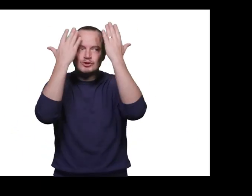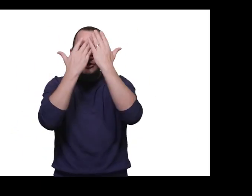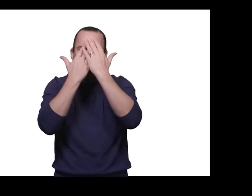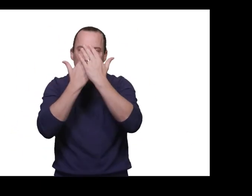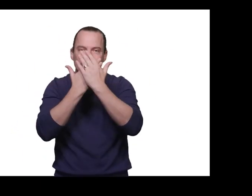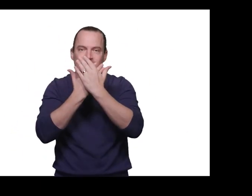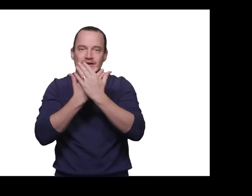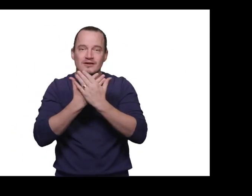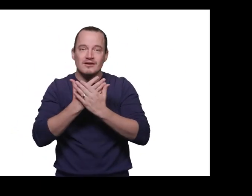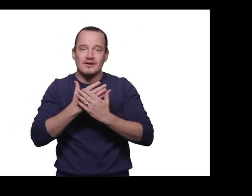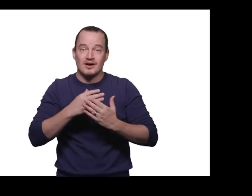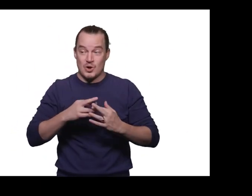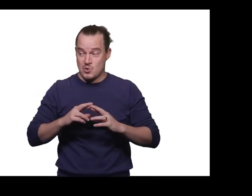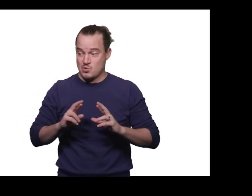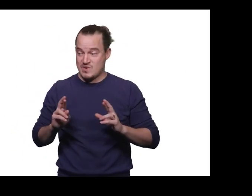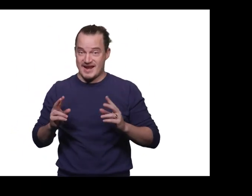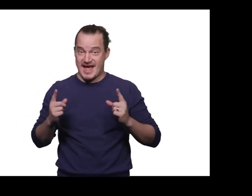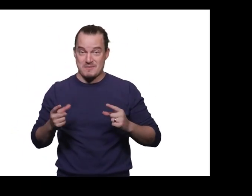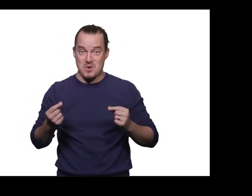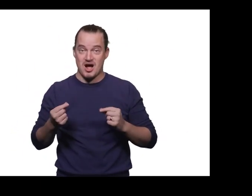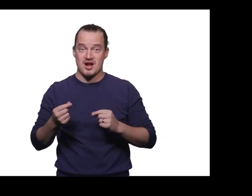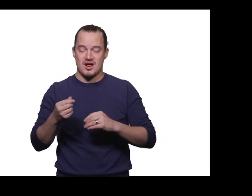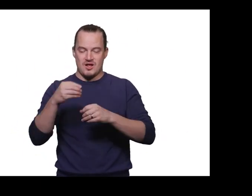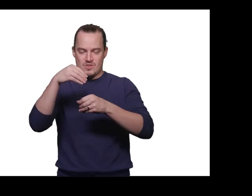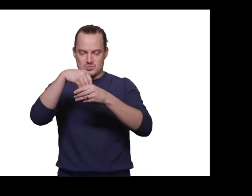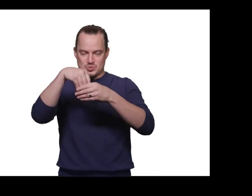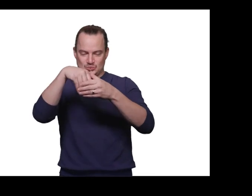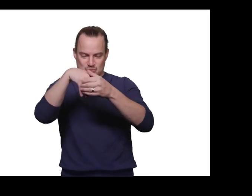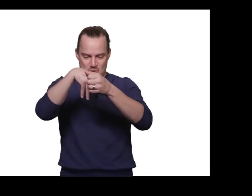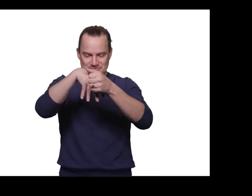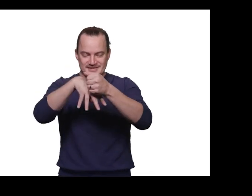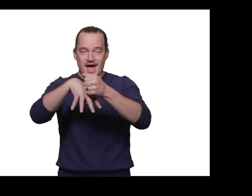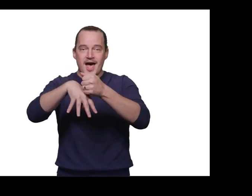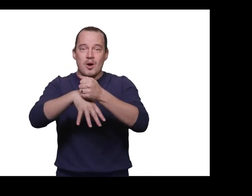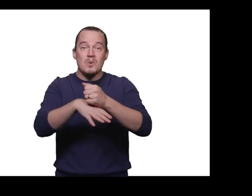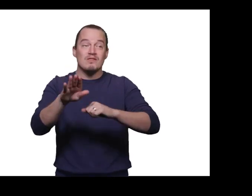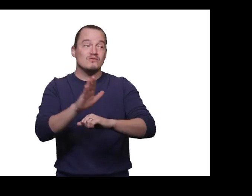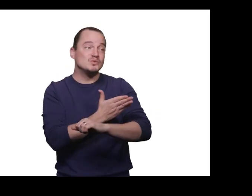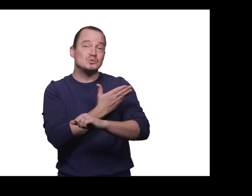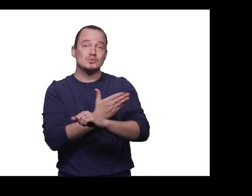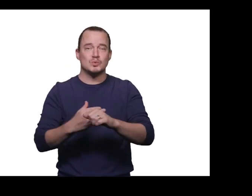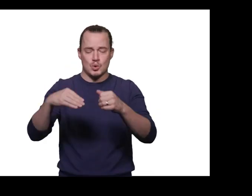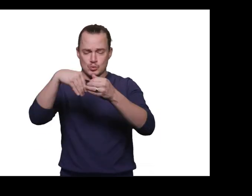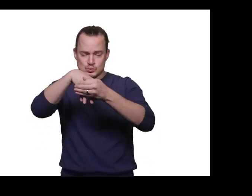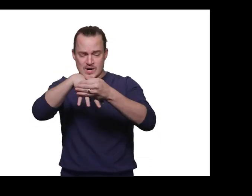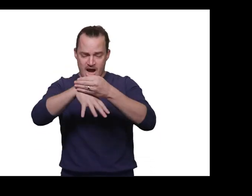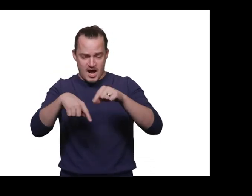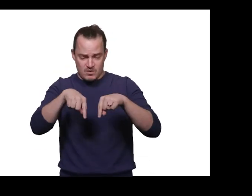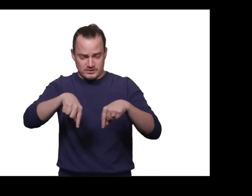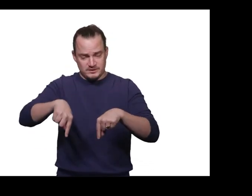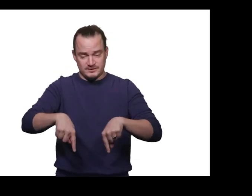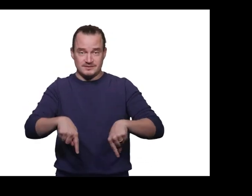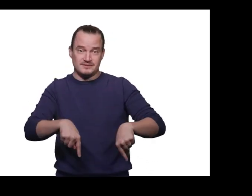when we're ready, the roots grow down, the roots grow down, the roots